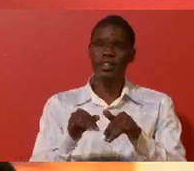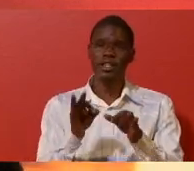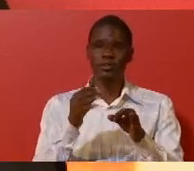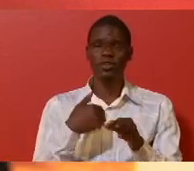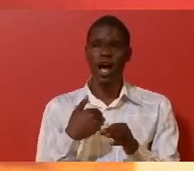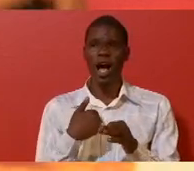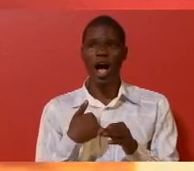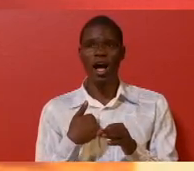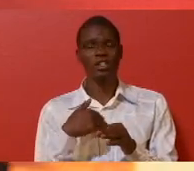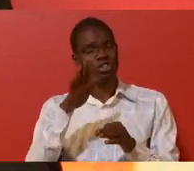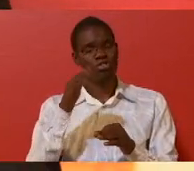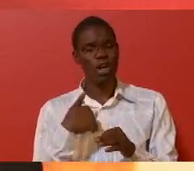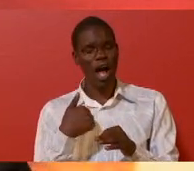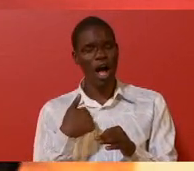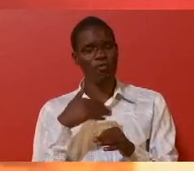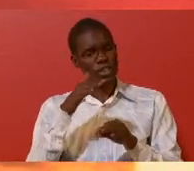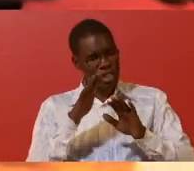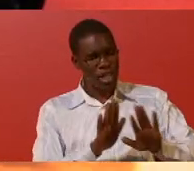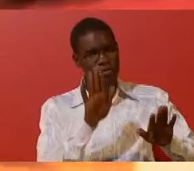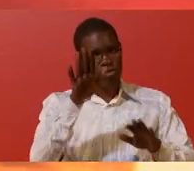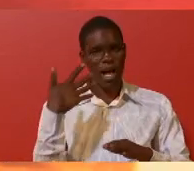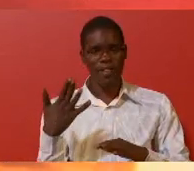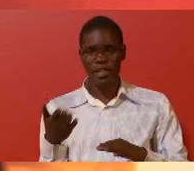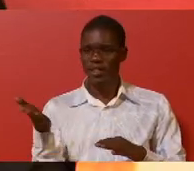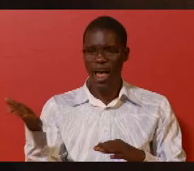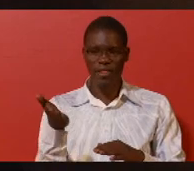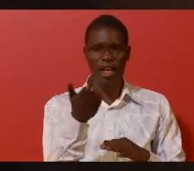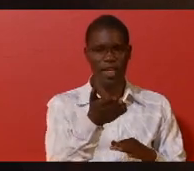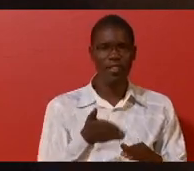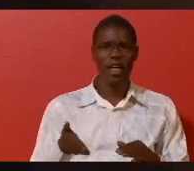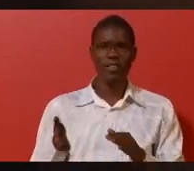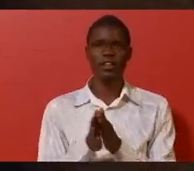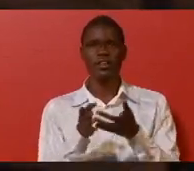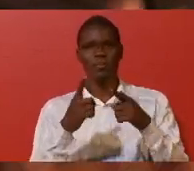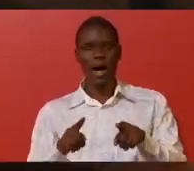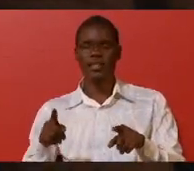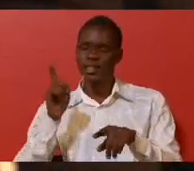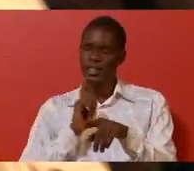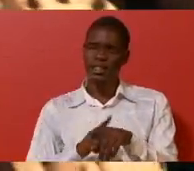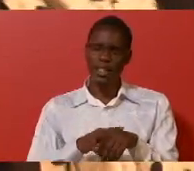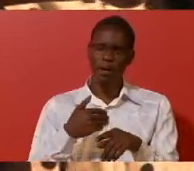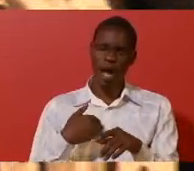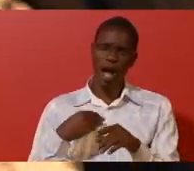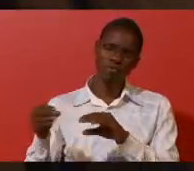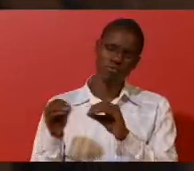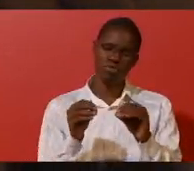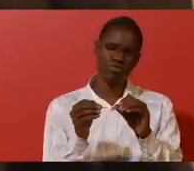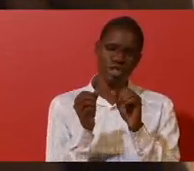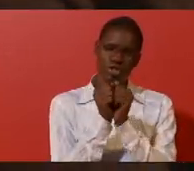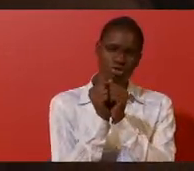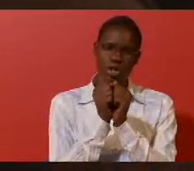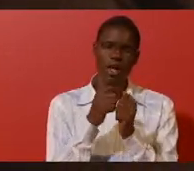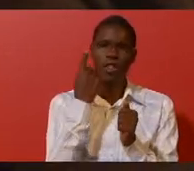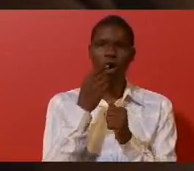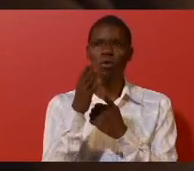you got married, you've left your sticky thing here and there and there and there. By the time you get together with the person God expects